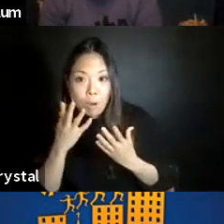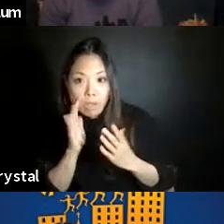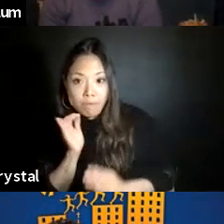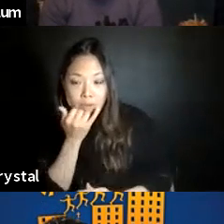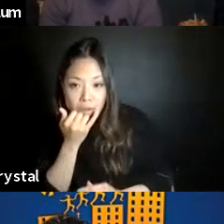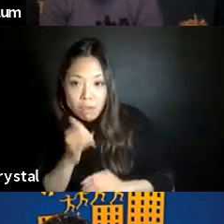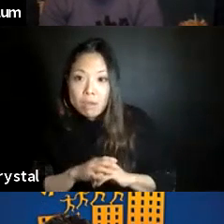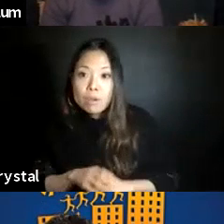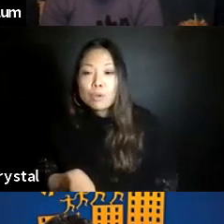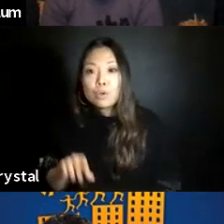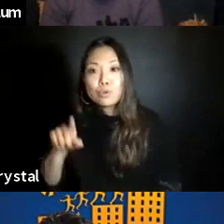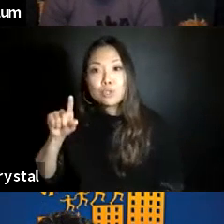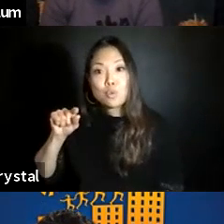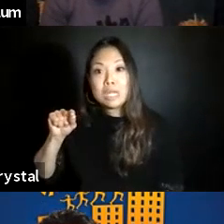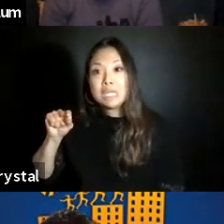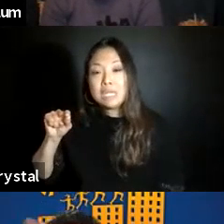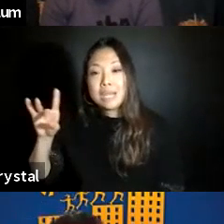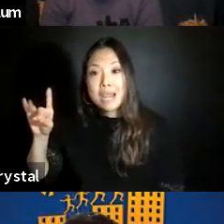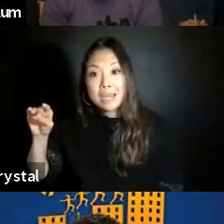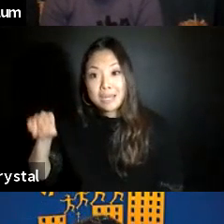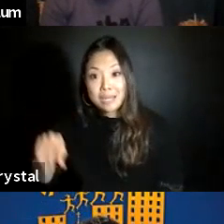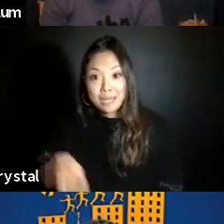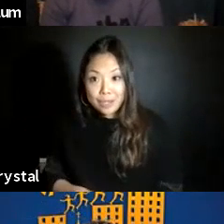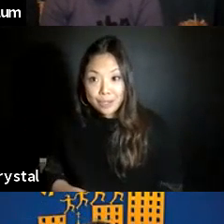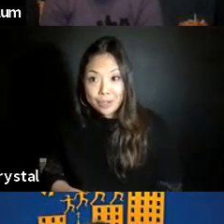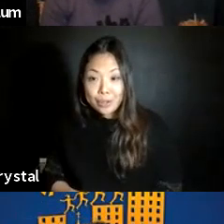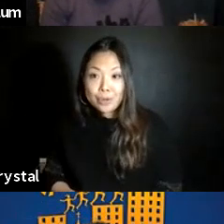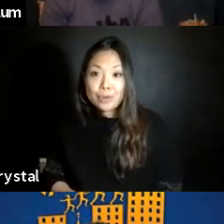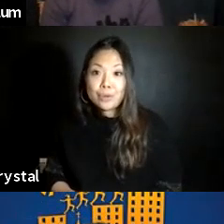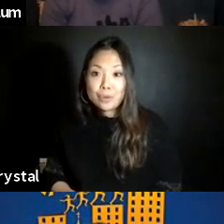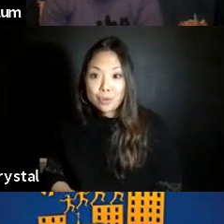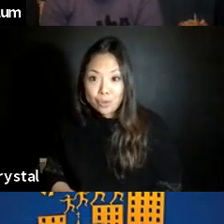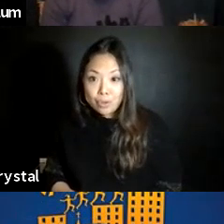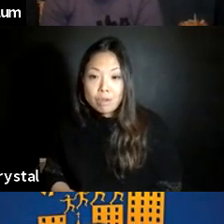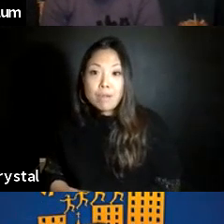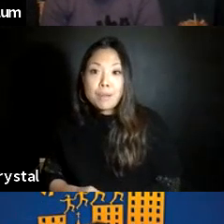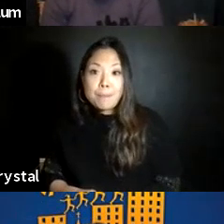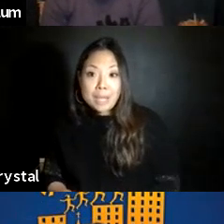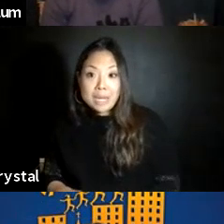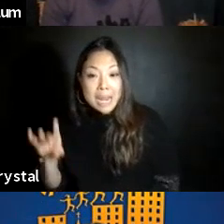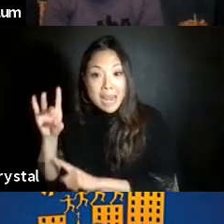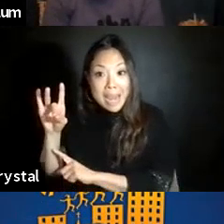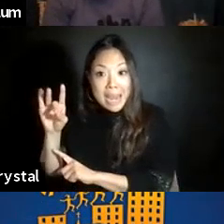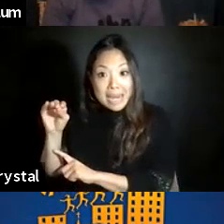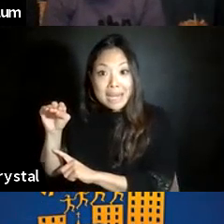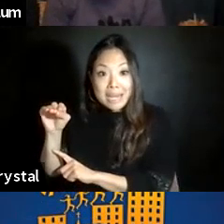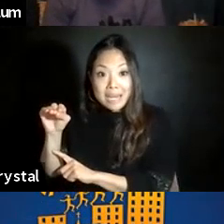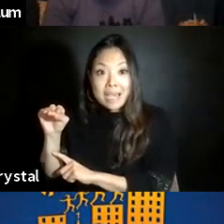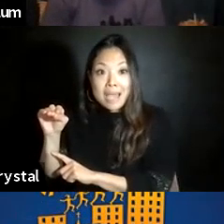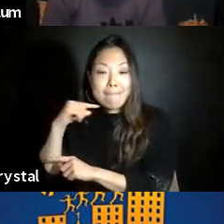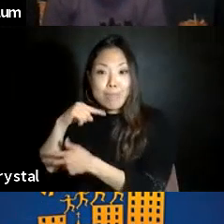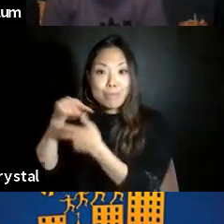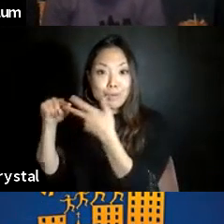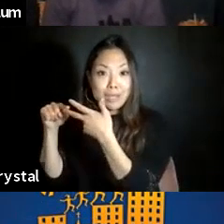2080, but I'm hearing 3 options for the 80. I'm